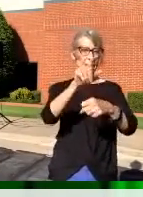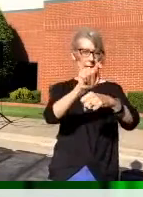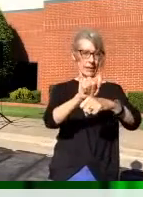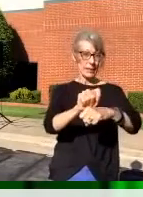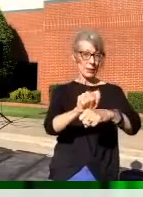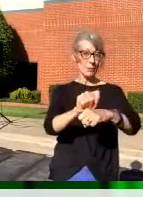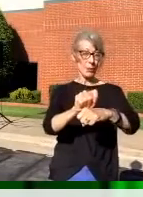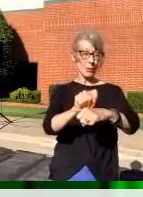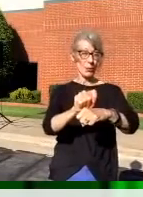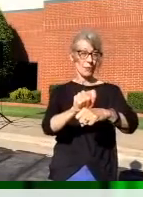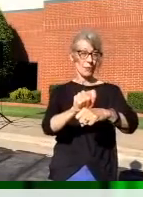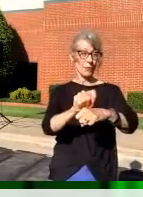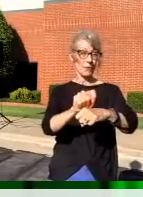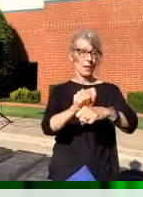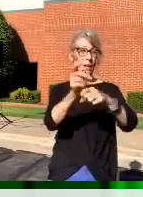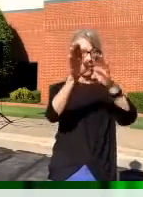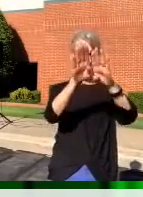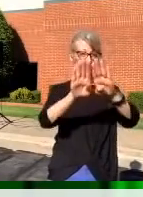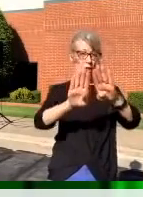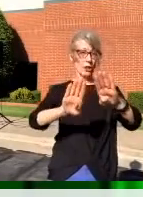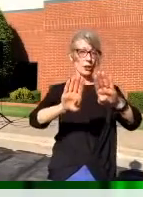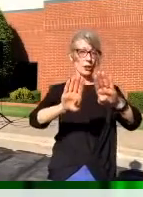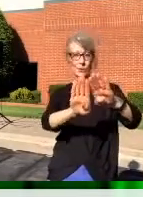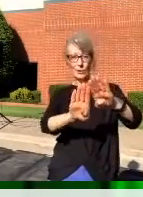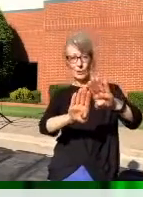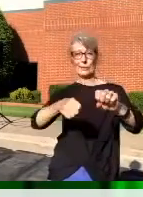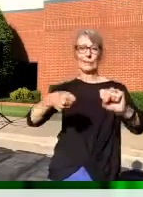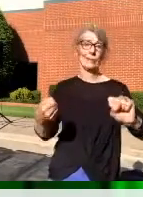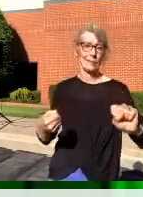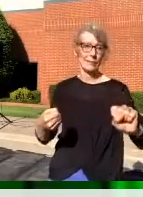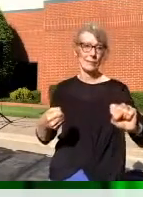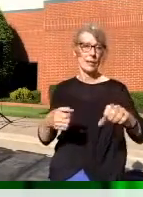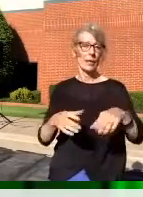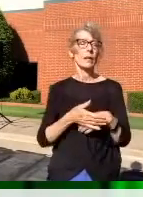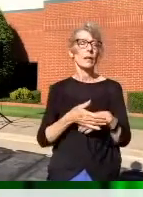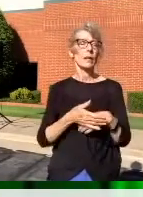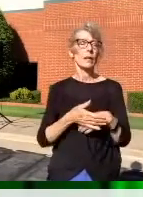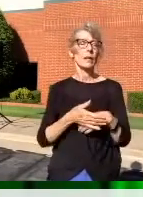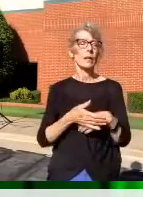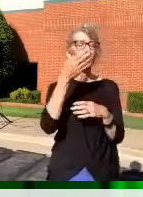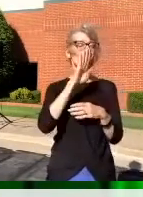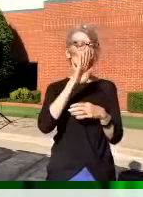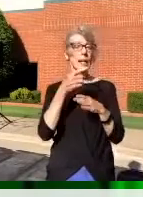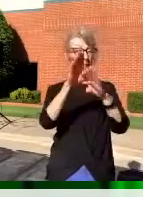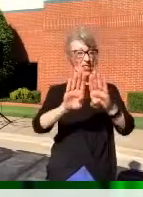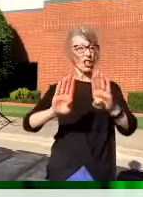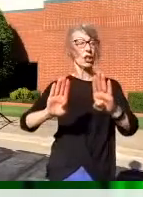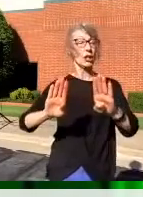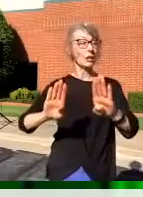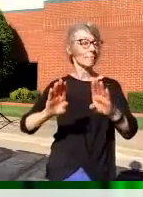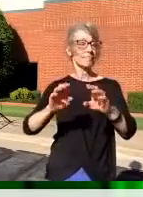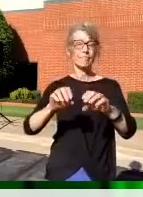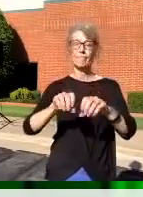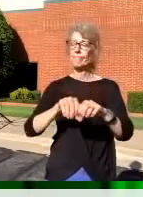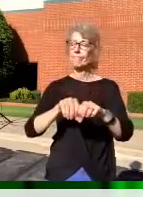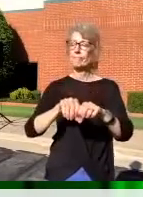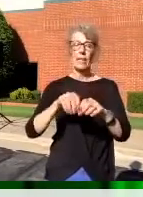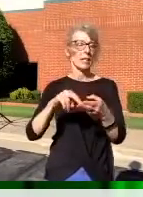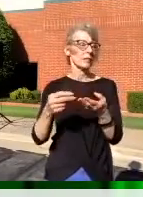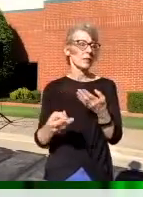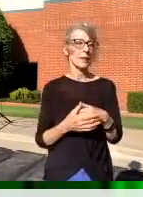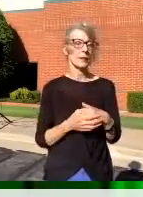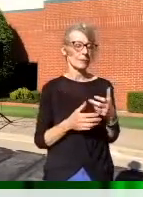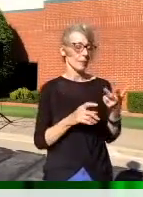cross. This is another way of God saying, the temple has failed. But then thirdly, Jesus predicted when he was on the